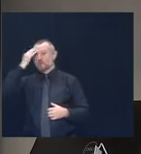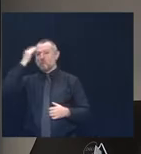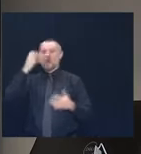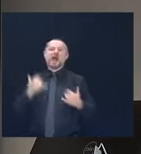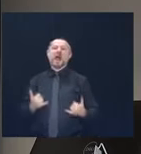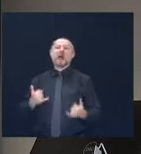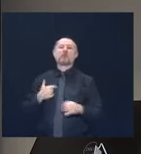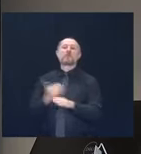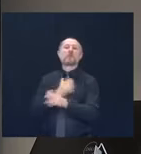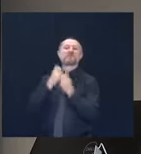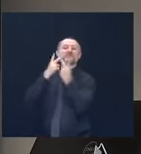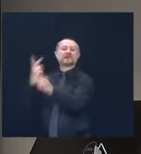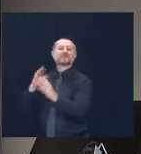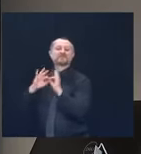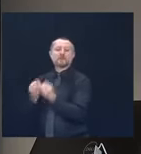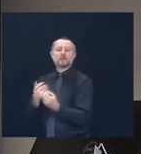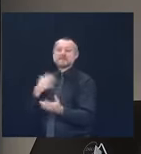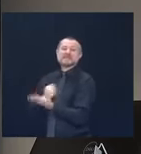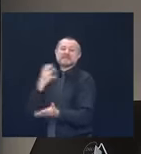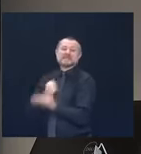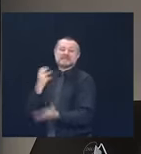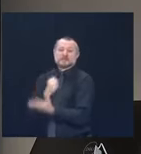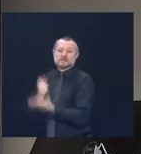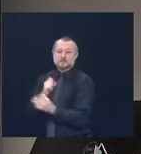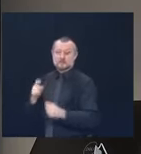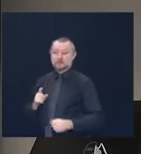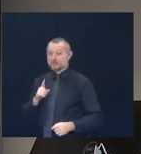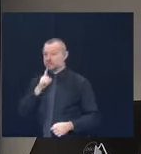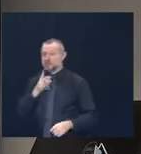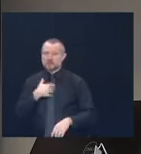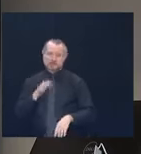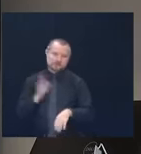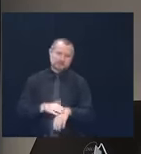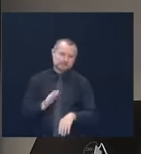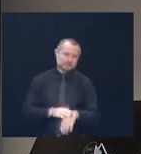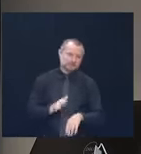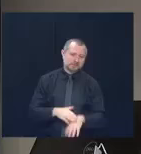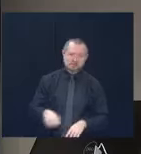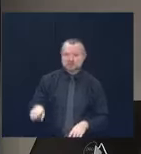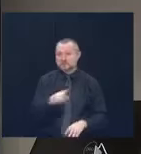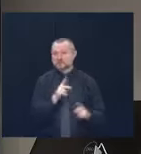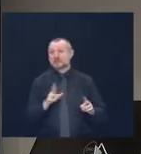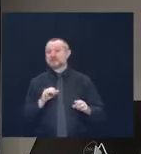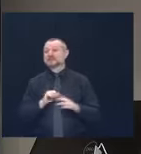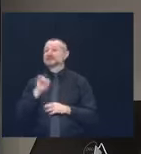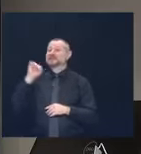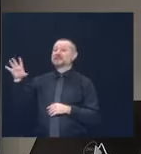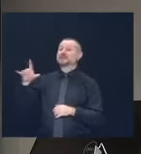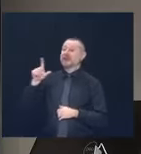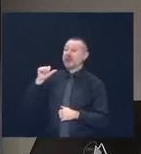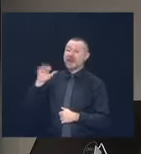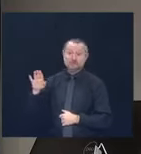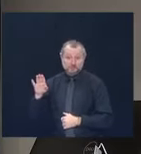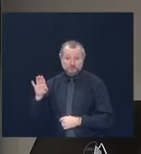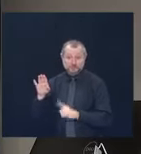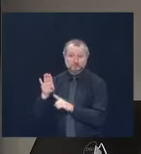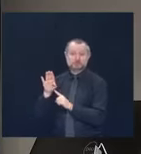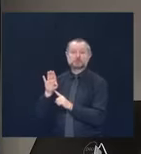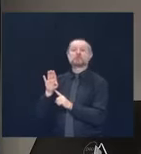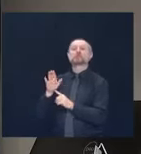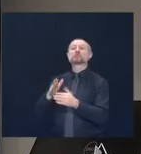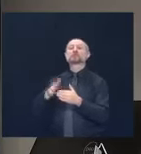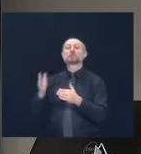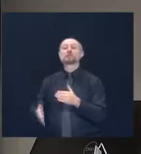get back within 15, 20 minutes. What I'd urge them is that even if your test is sent out to a lab, you're still getting it back, the